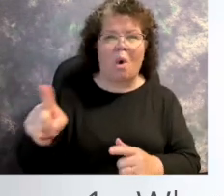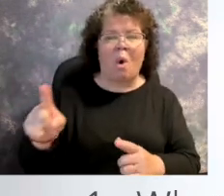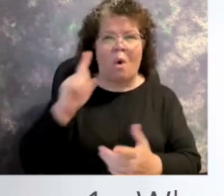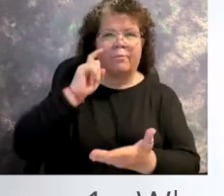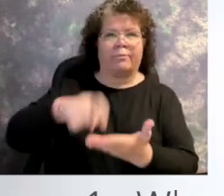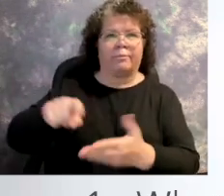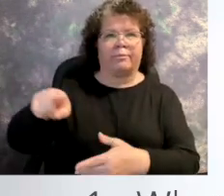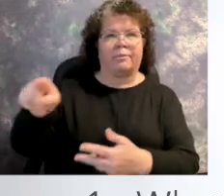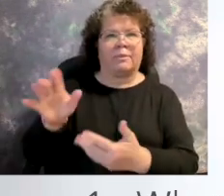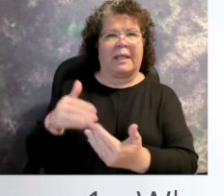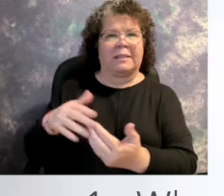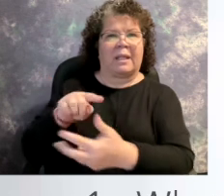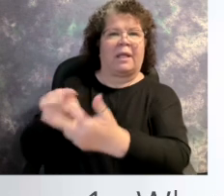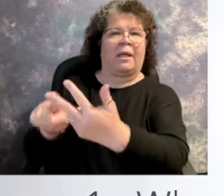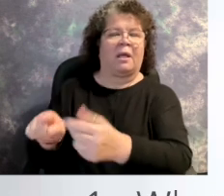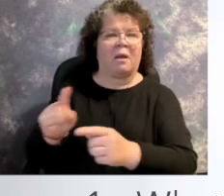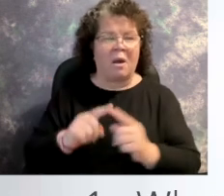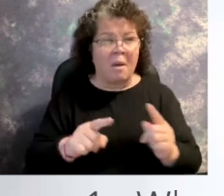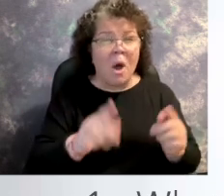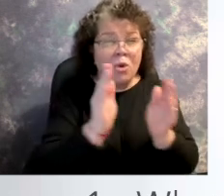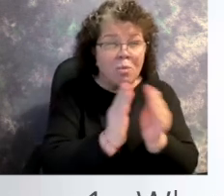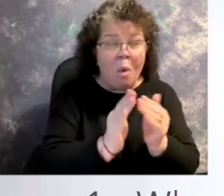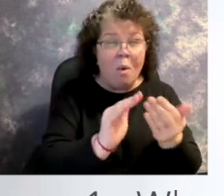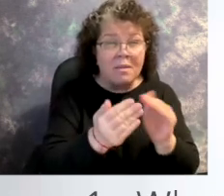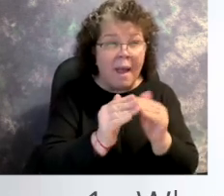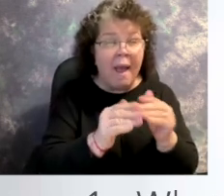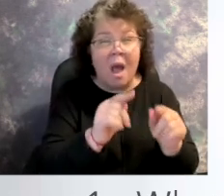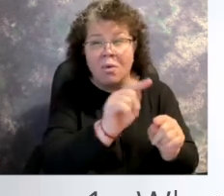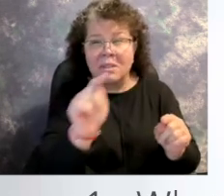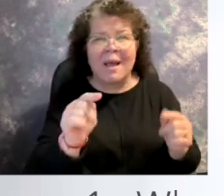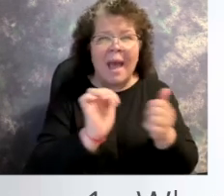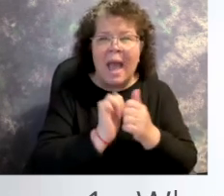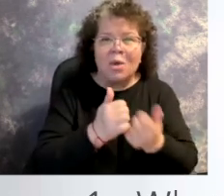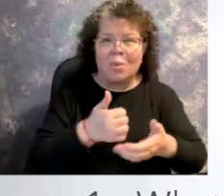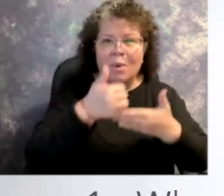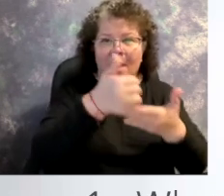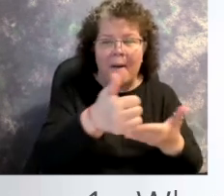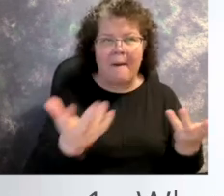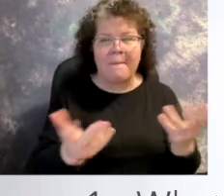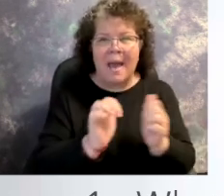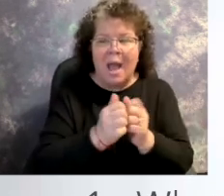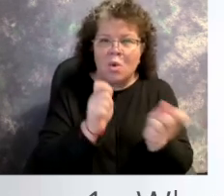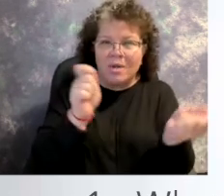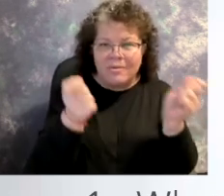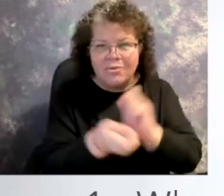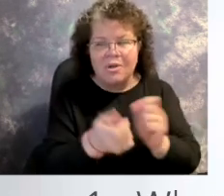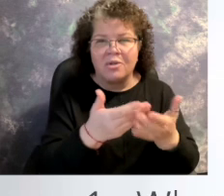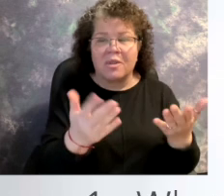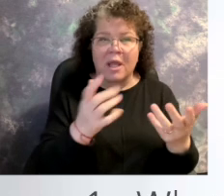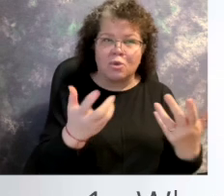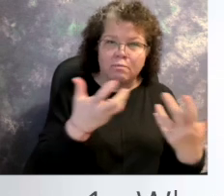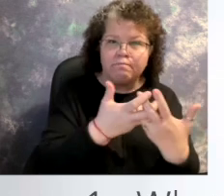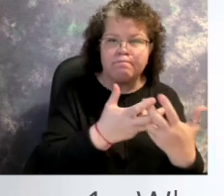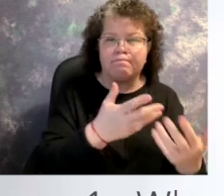help identify and bridge that gap and see where we can help, or how we can alter and make sure that we can help you